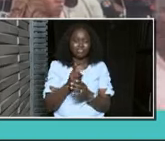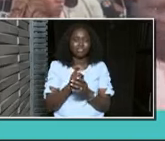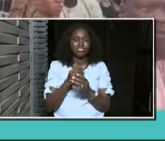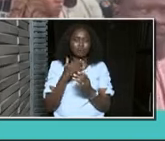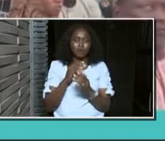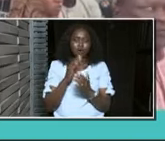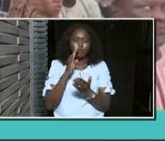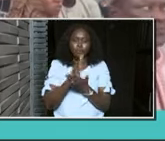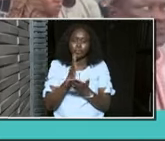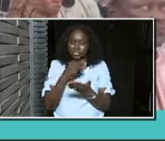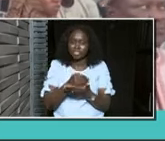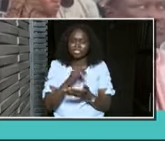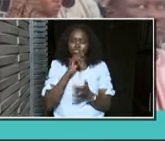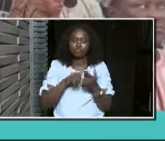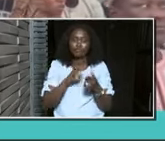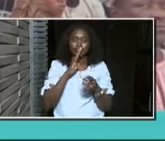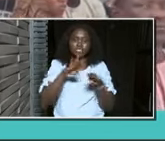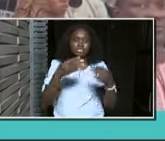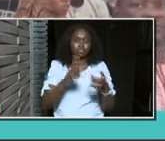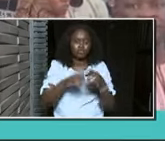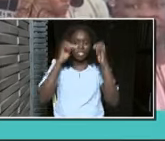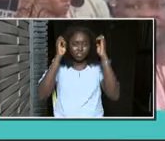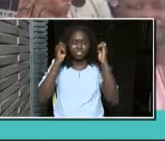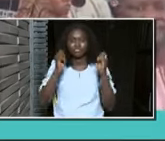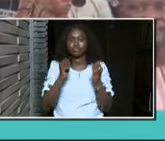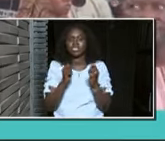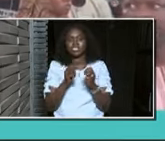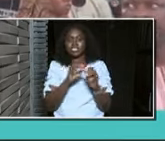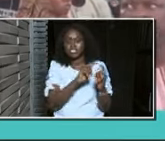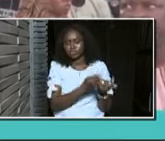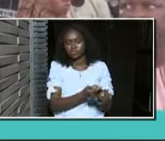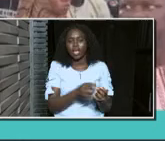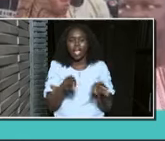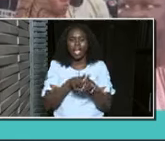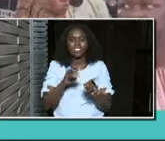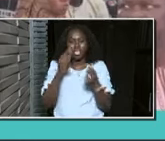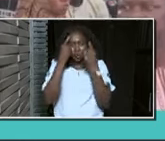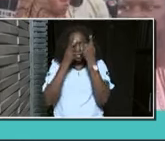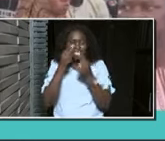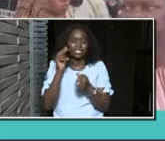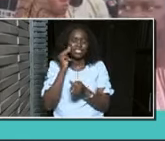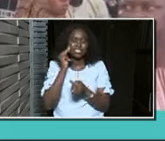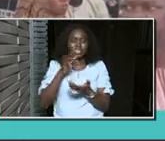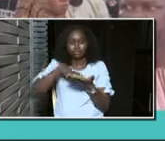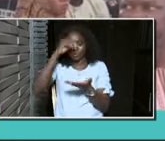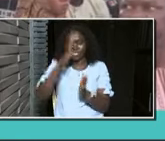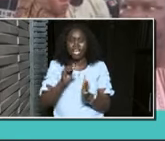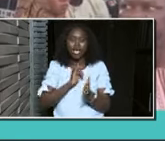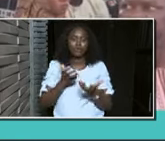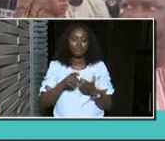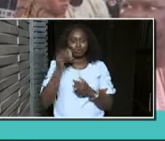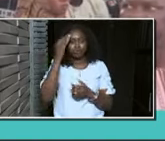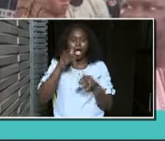budget be allocated to the education sector. As a concerned Nigerian student, I want to know how